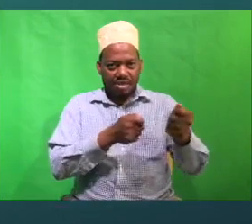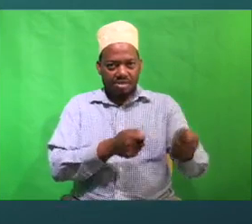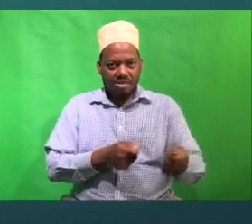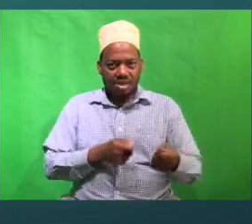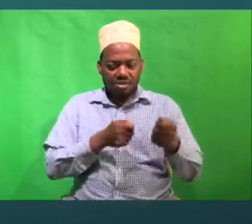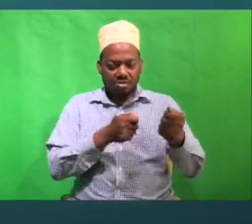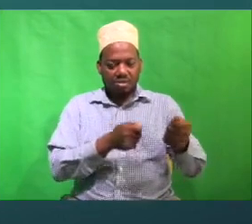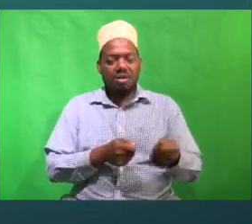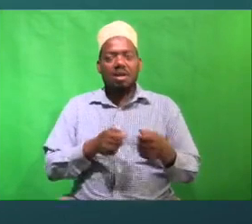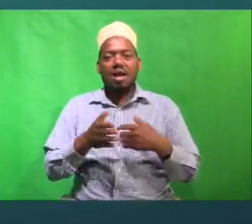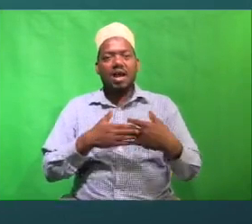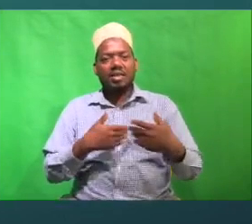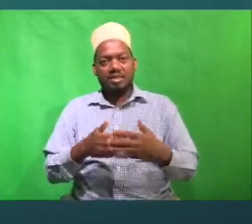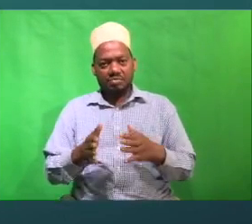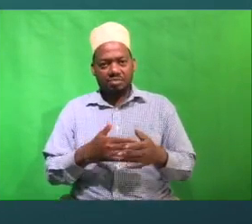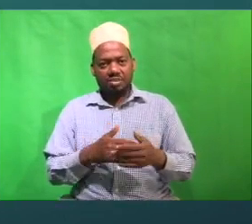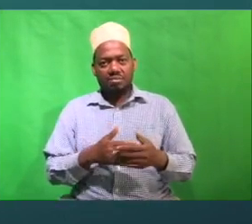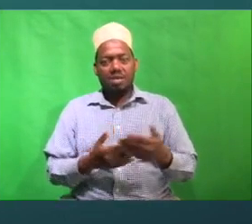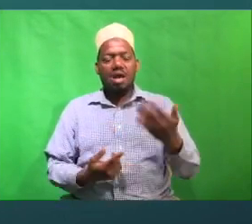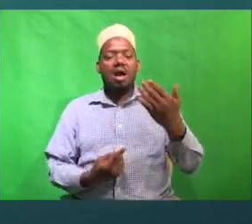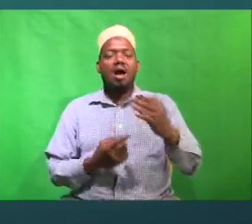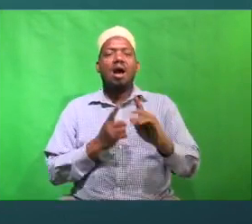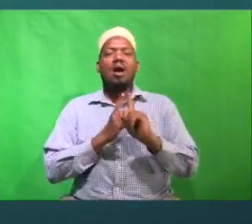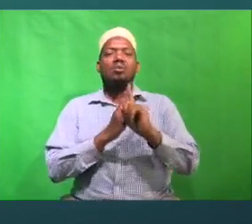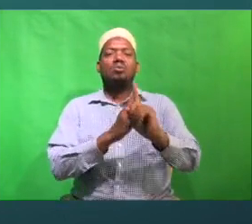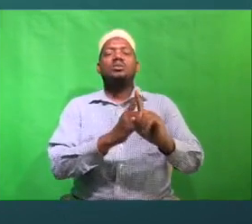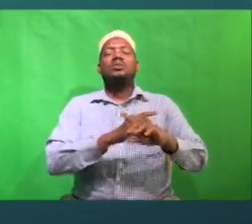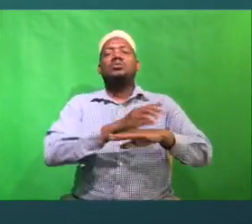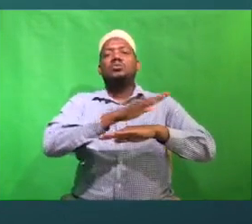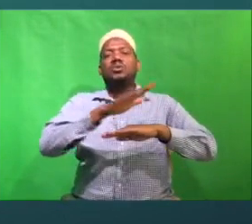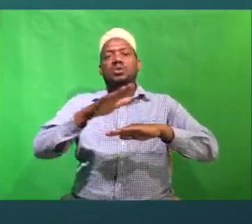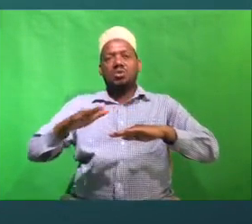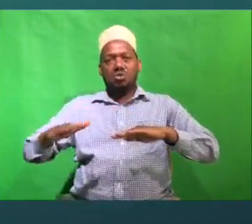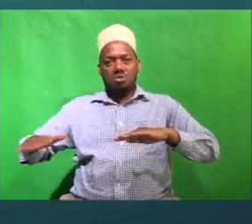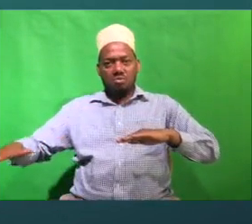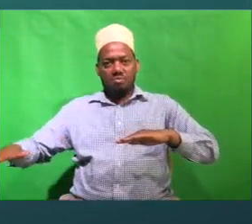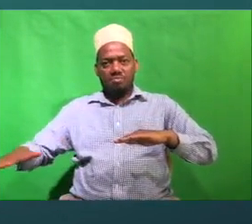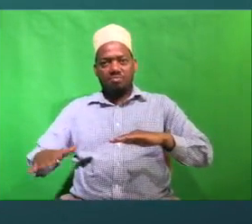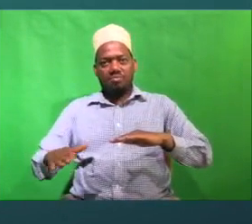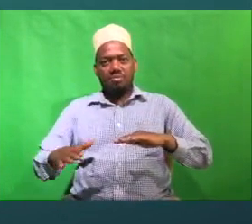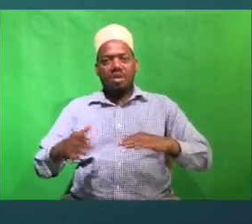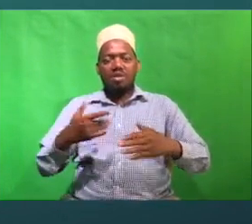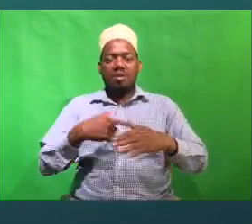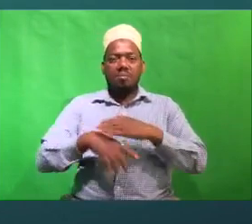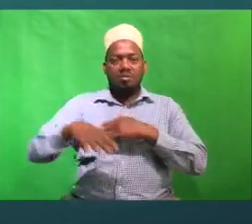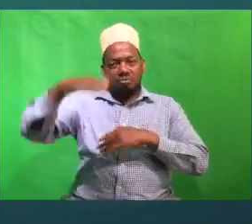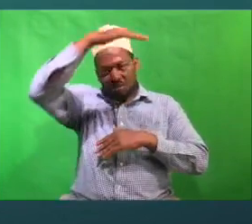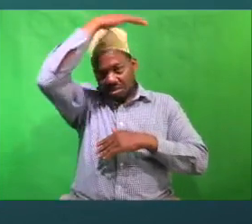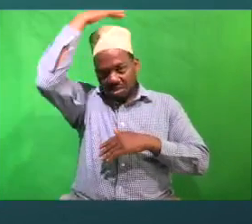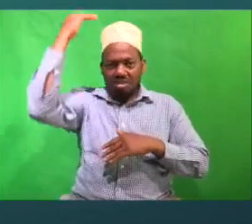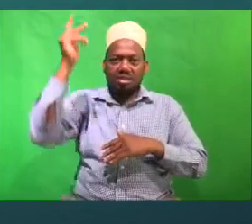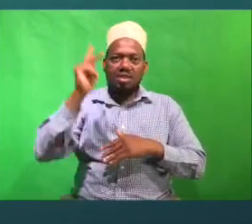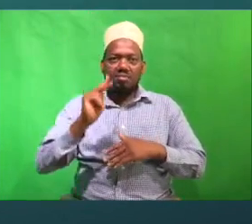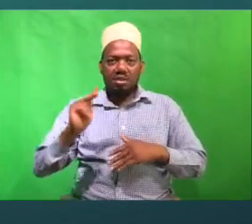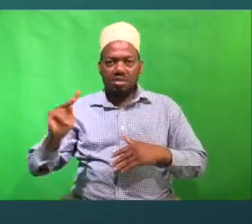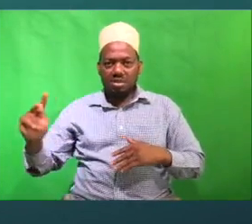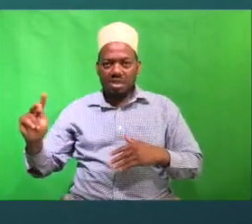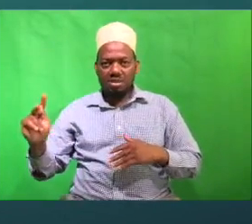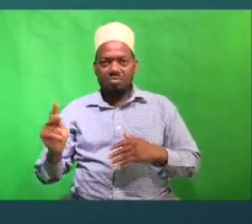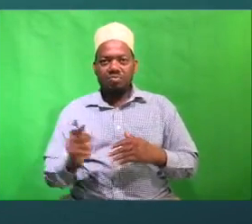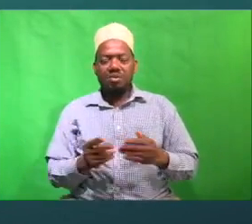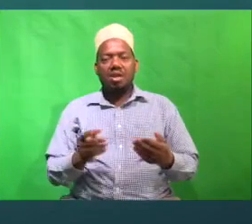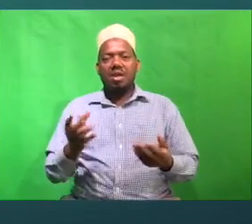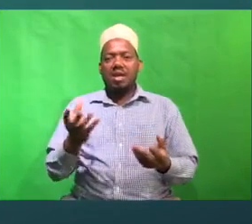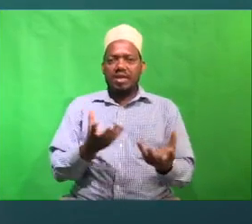the agricultural activities. So we say the slope that is going to have a good land for agriculture in Mountain Kilimanjaro, and also the coastal